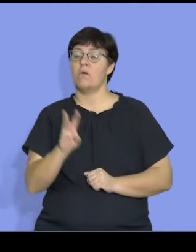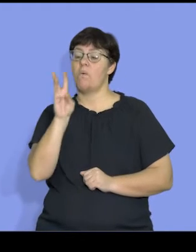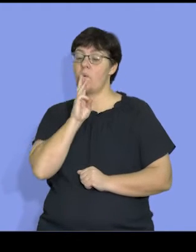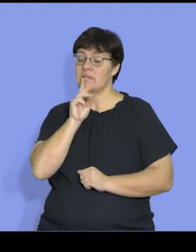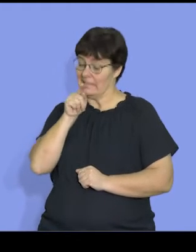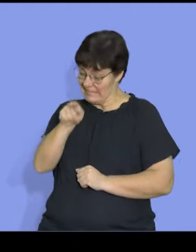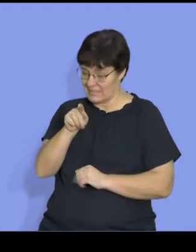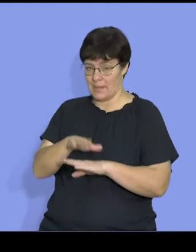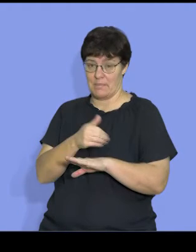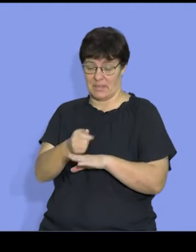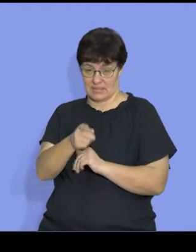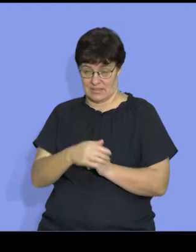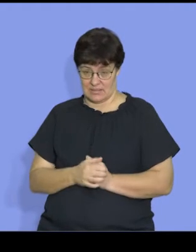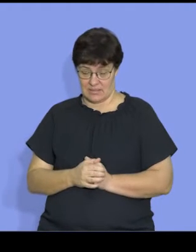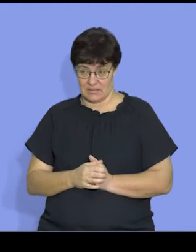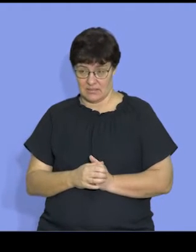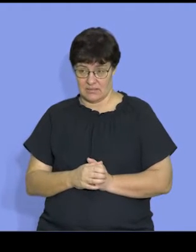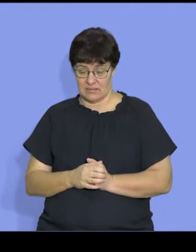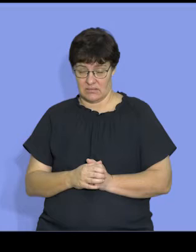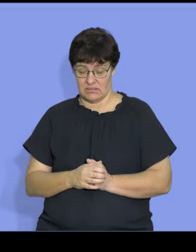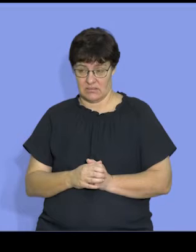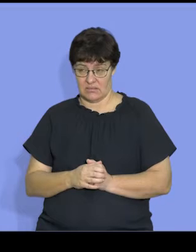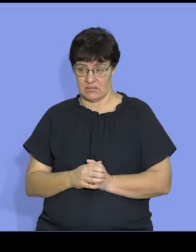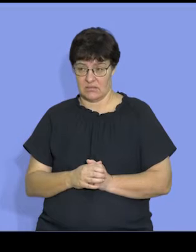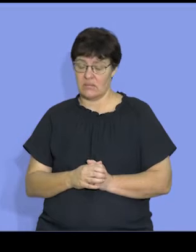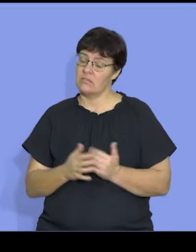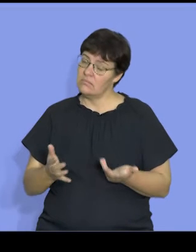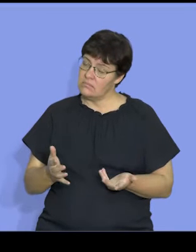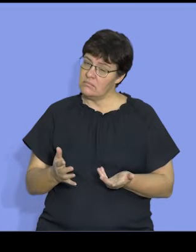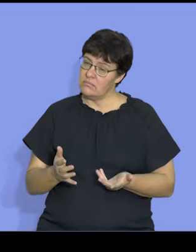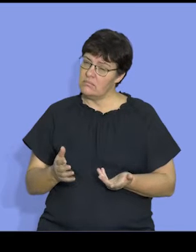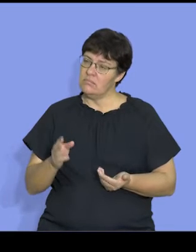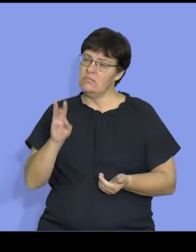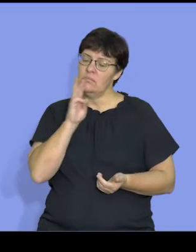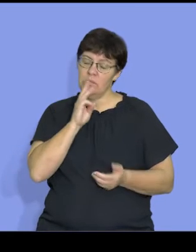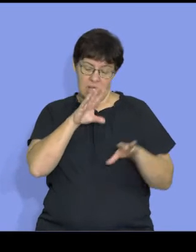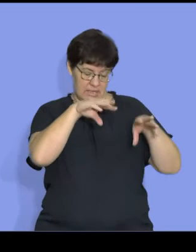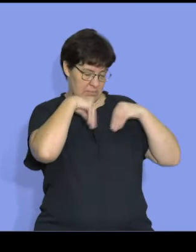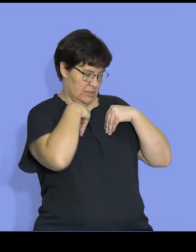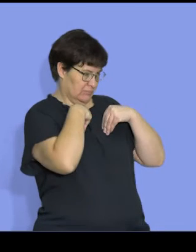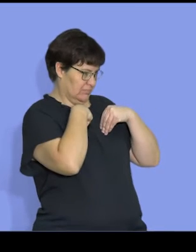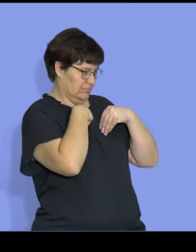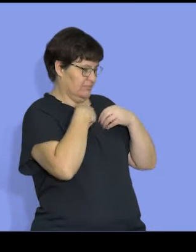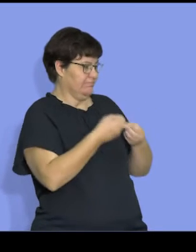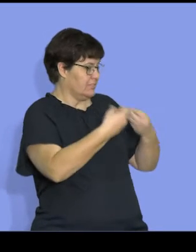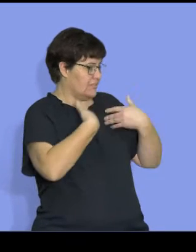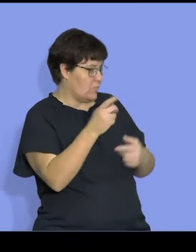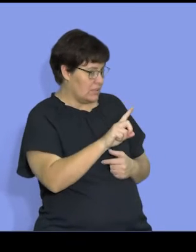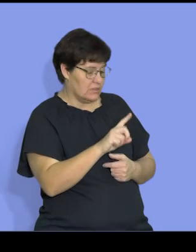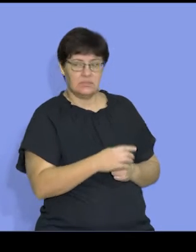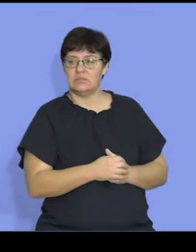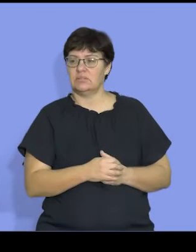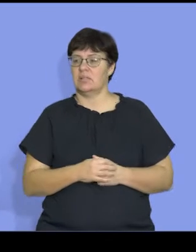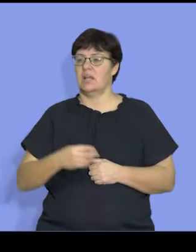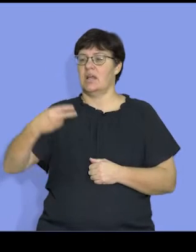a base. So this is an acid plus base. So when water accepts, what does it give us? It gives us a hydronium